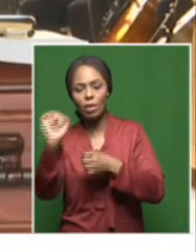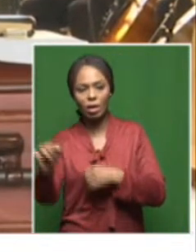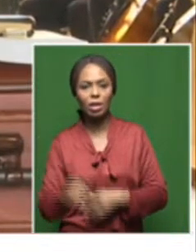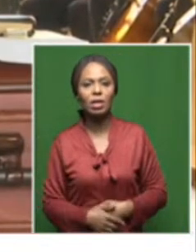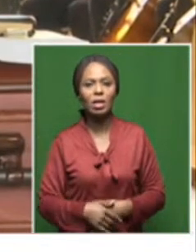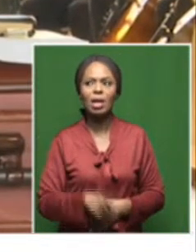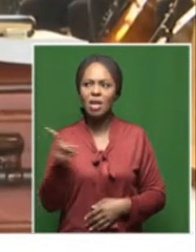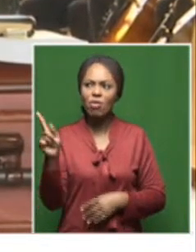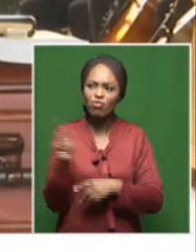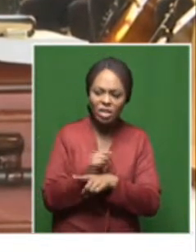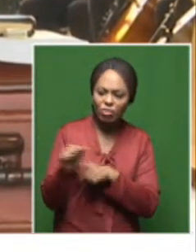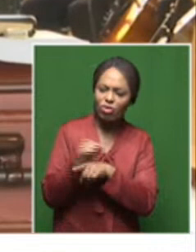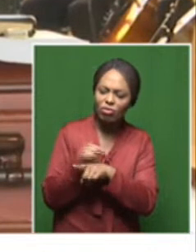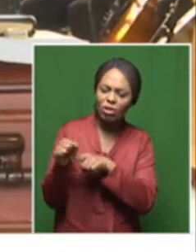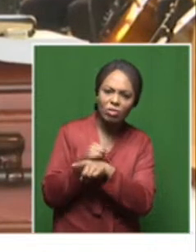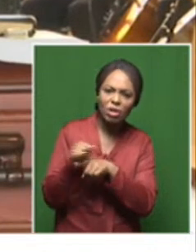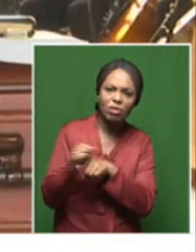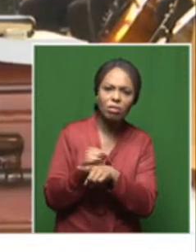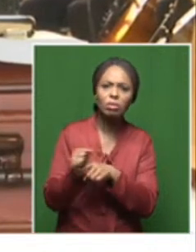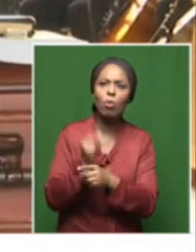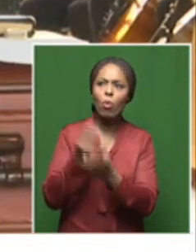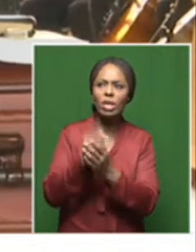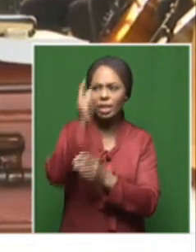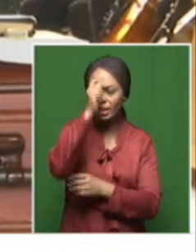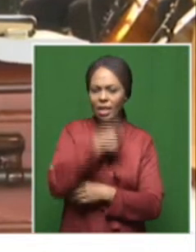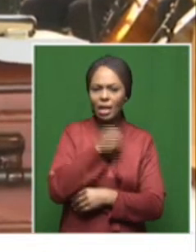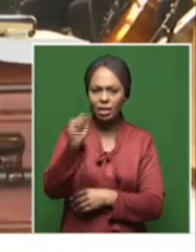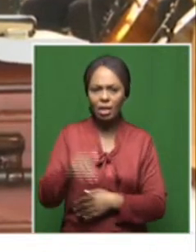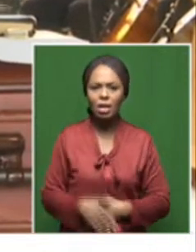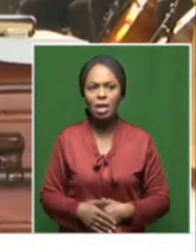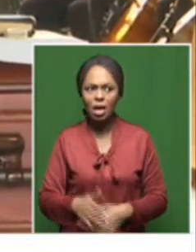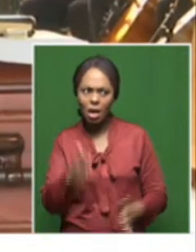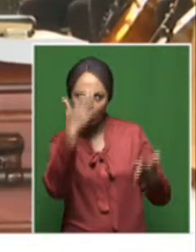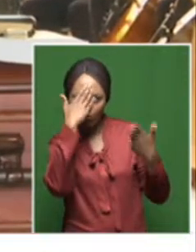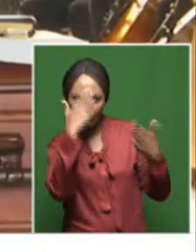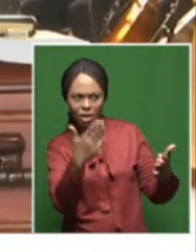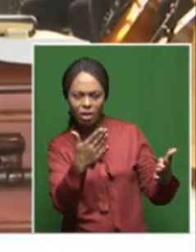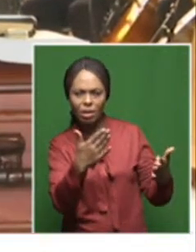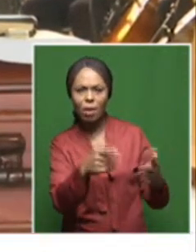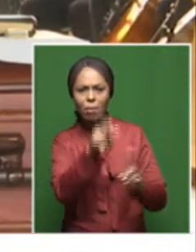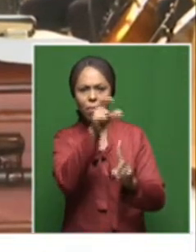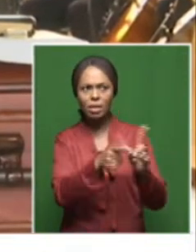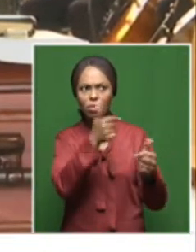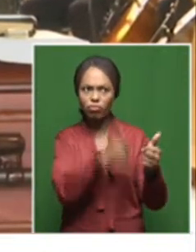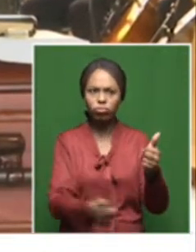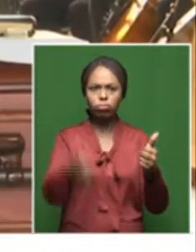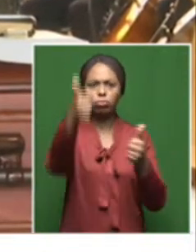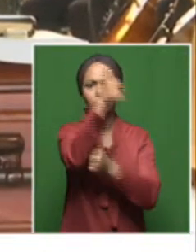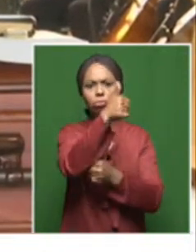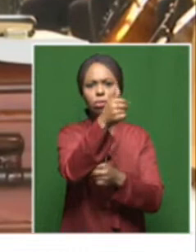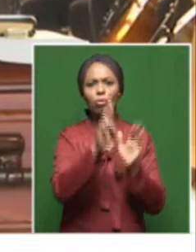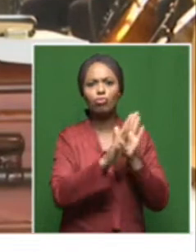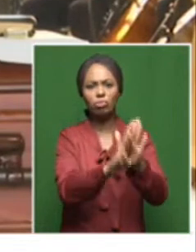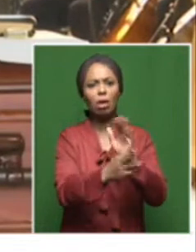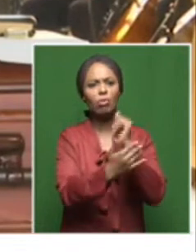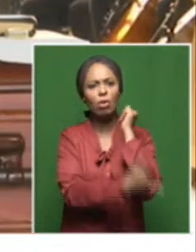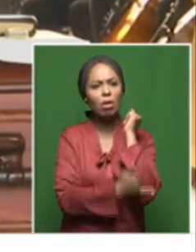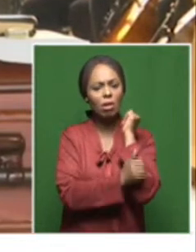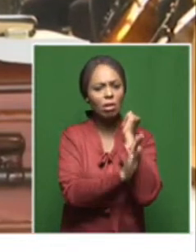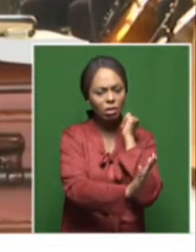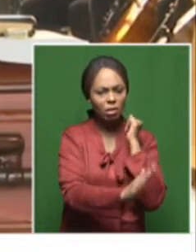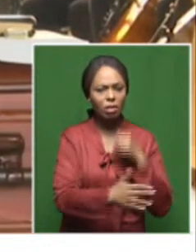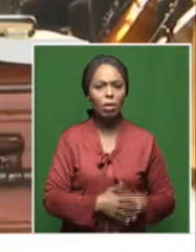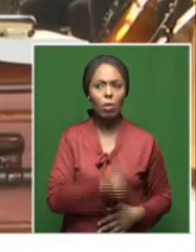rehearsed and rehearsed with his little son how to greet an ambassador. And yet, when the little boy walked